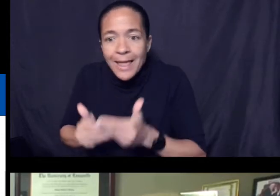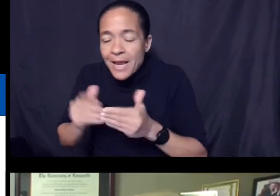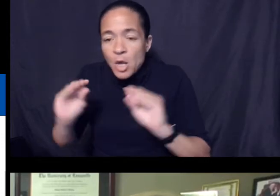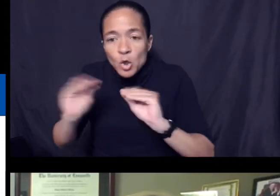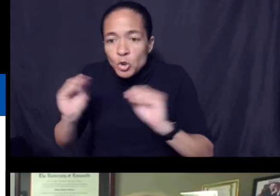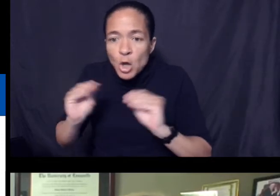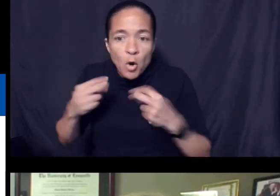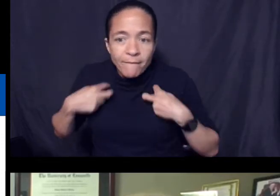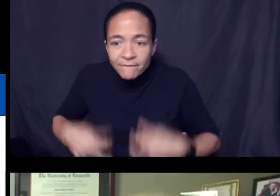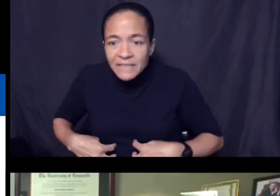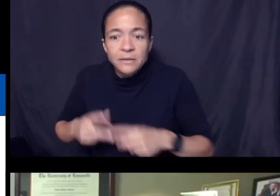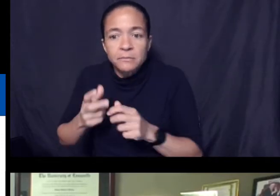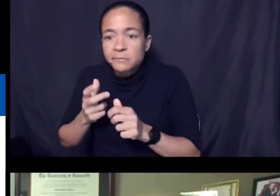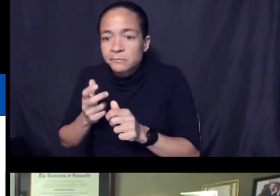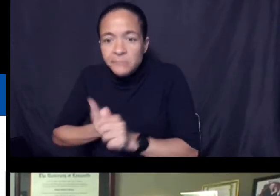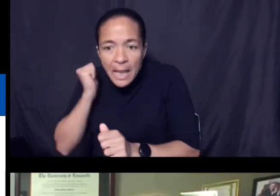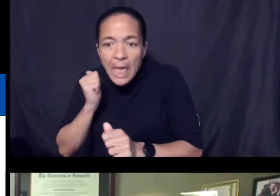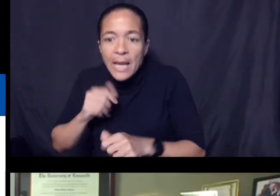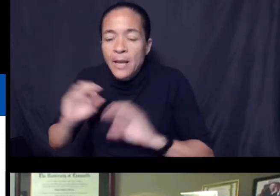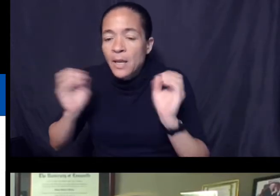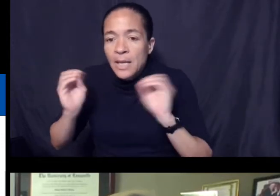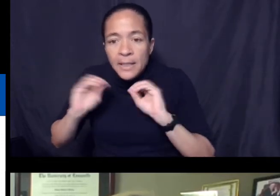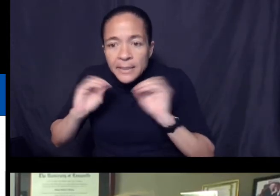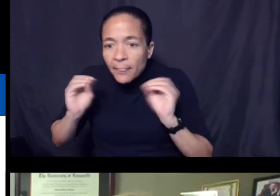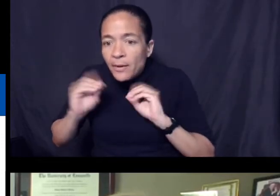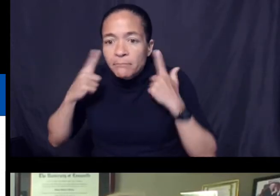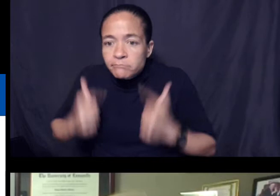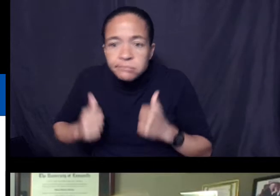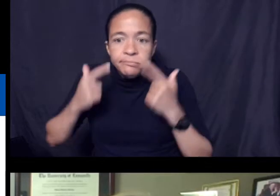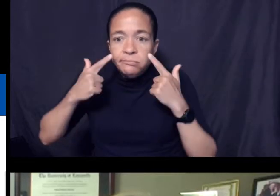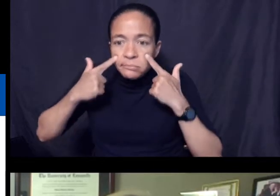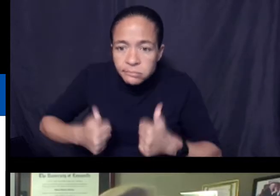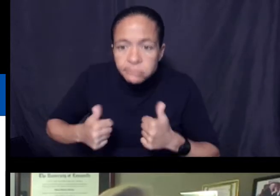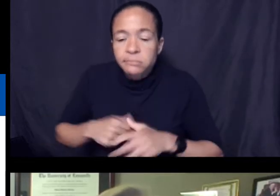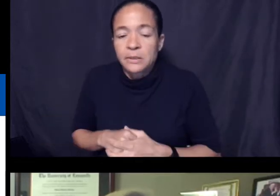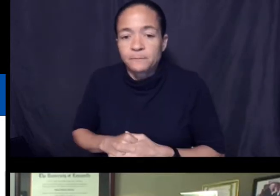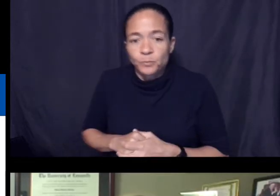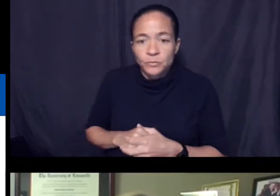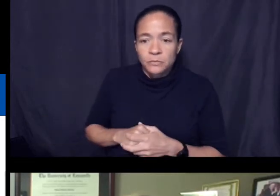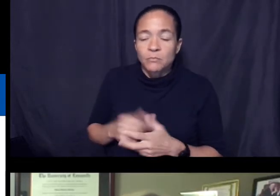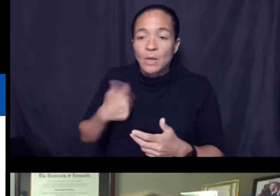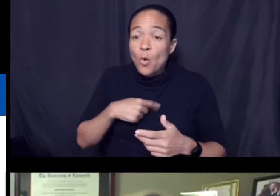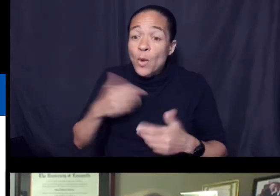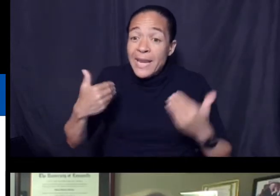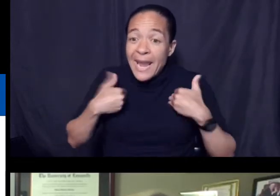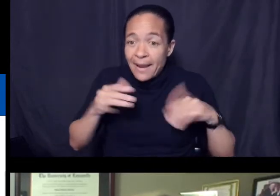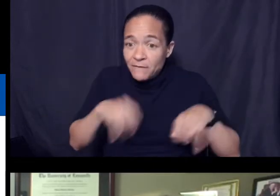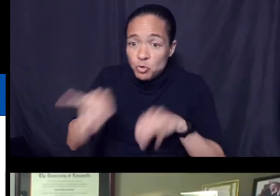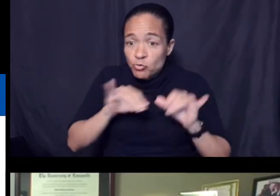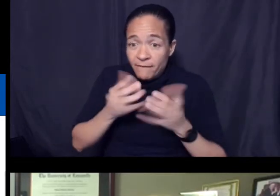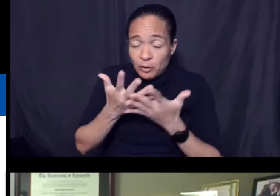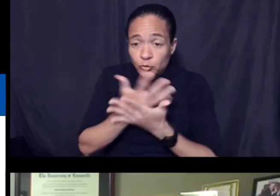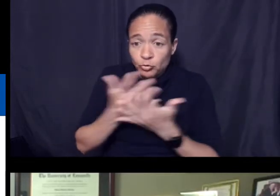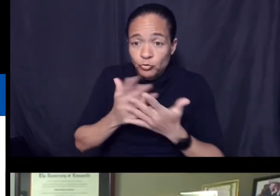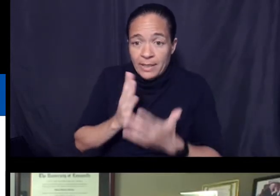no visible delays or impairments. We find at our institution, where we do have universal screening in our NICU, that when